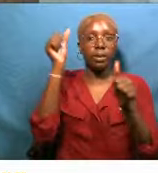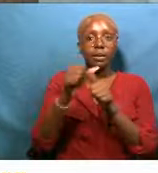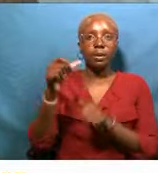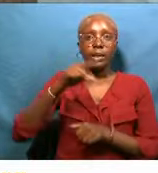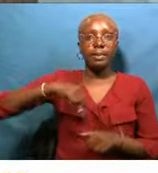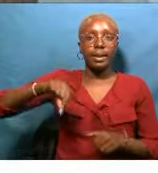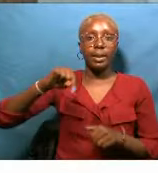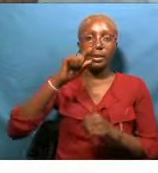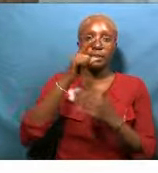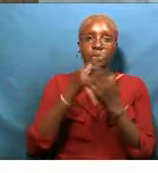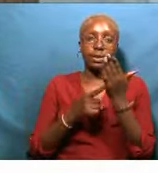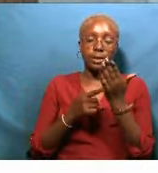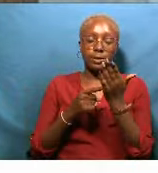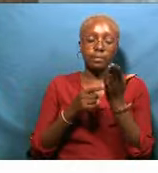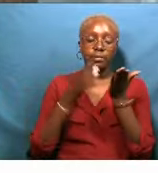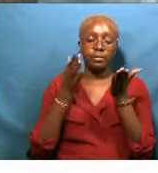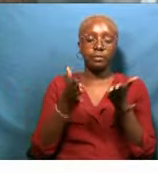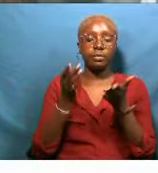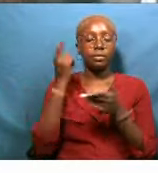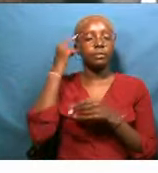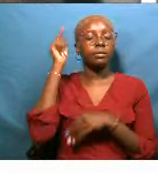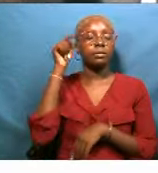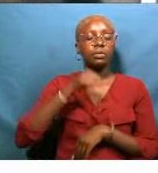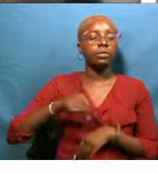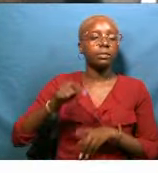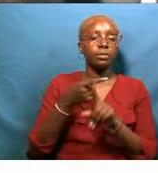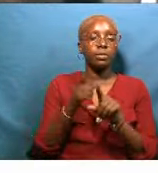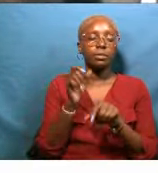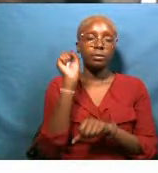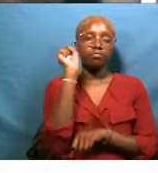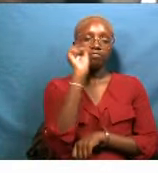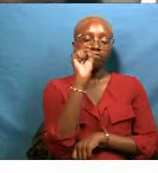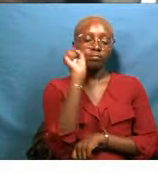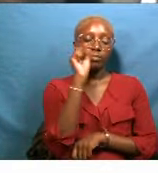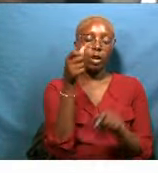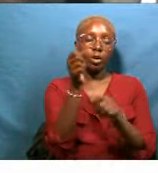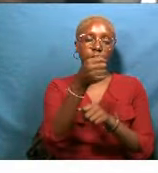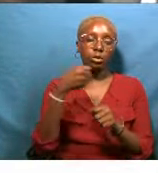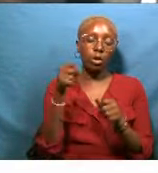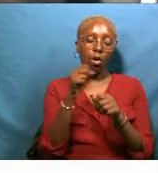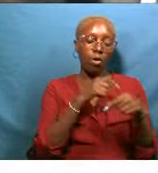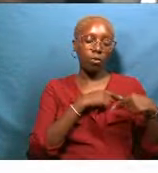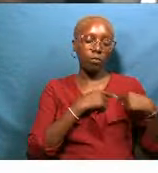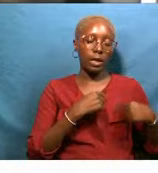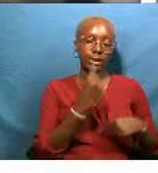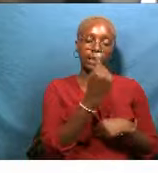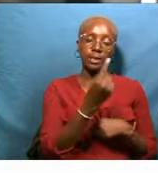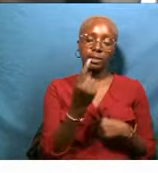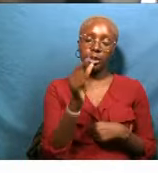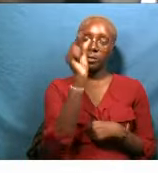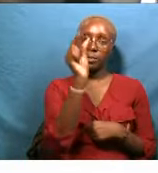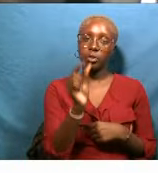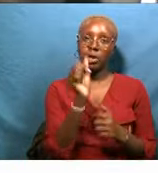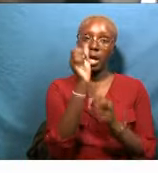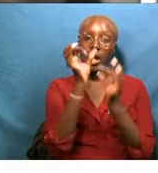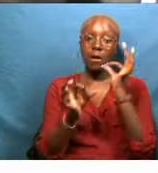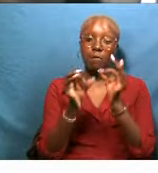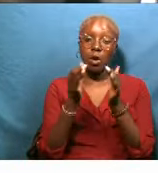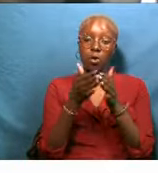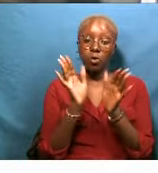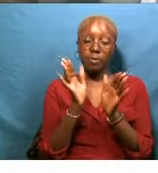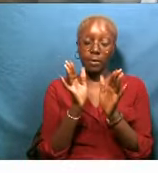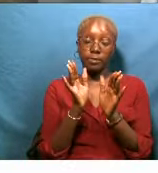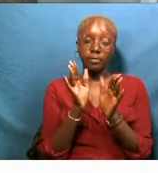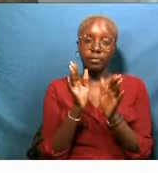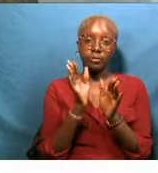he's here for us, but he's still knocking at the door of every heart. And whoever opens willingly, the Lord come